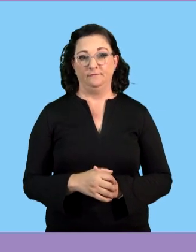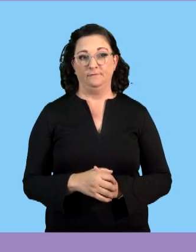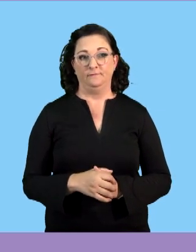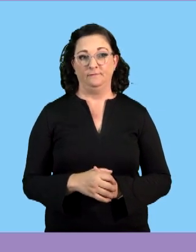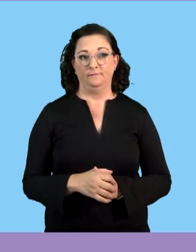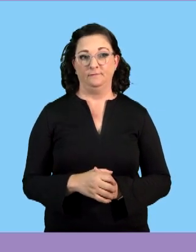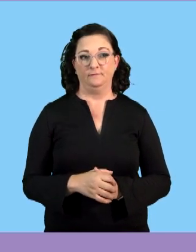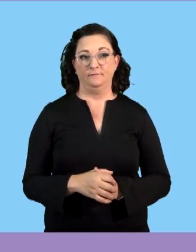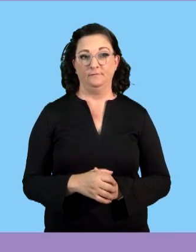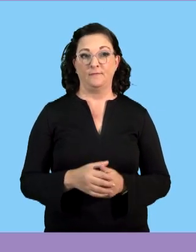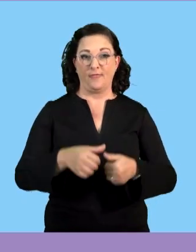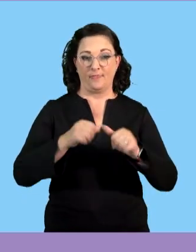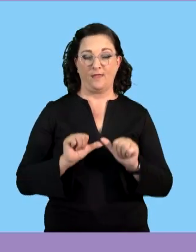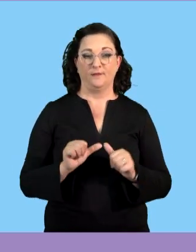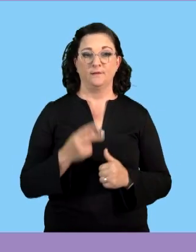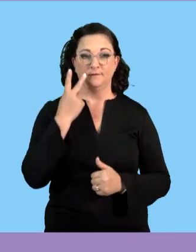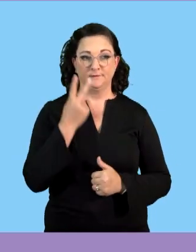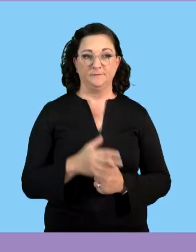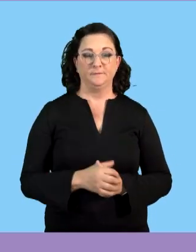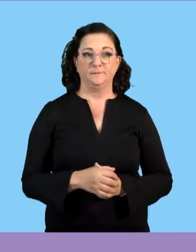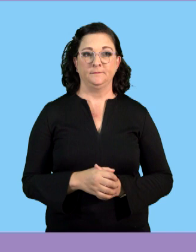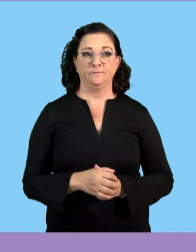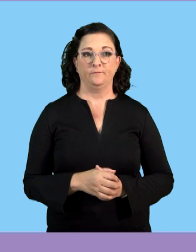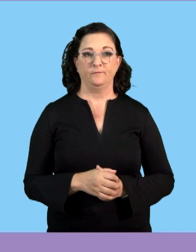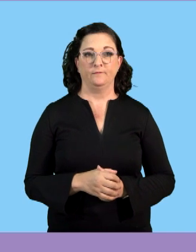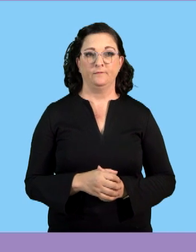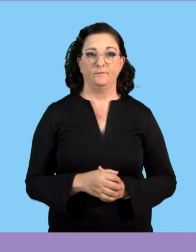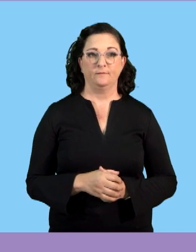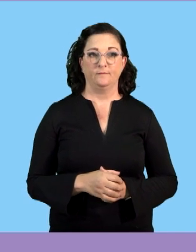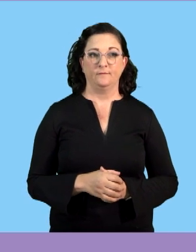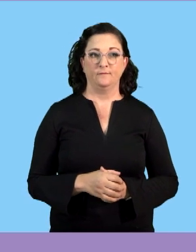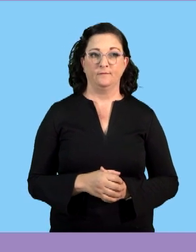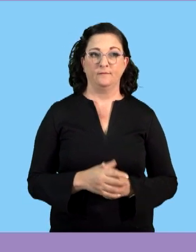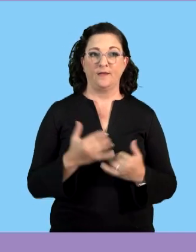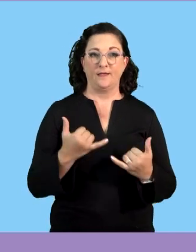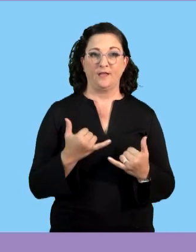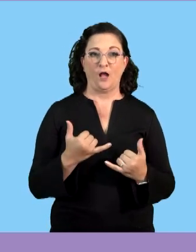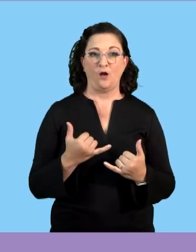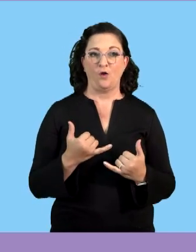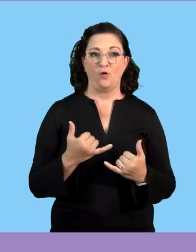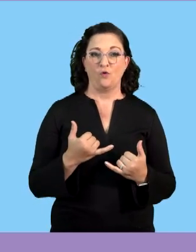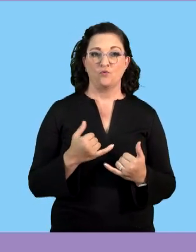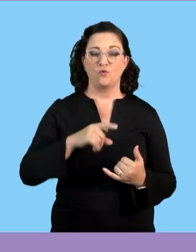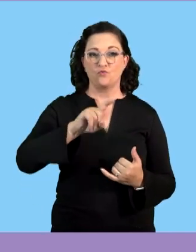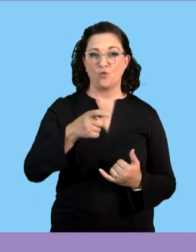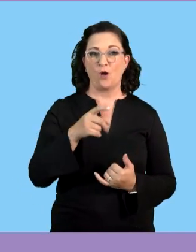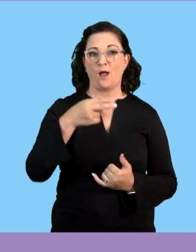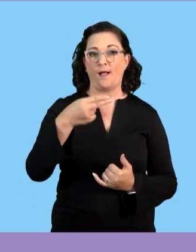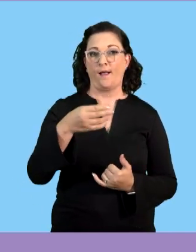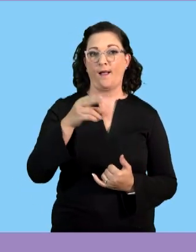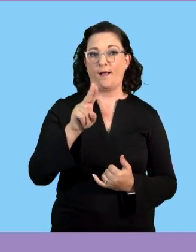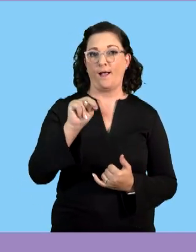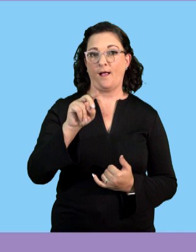9,930. And let's look at the next one. Round the following to the